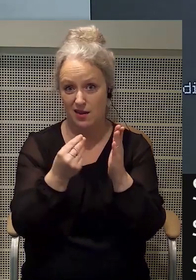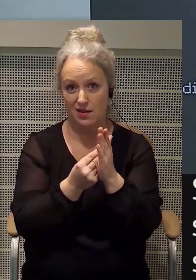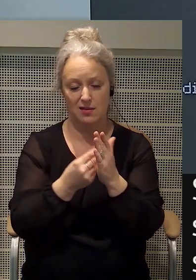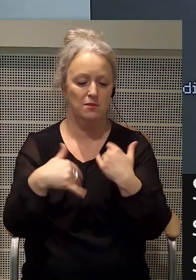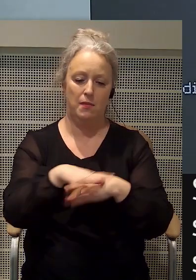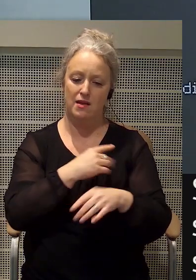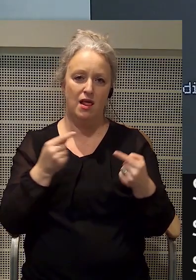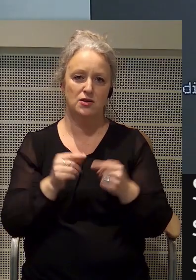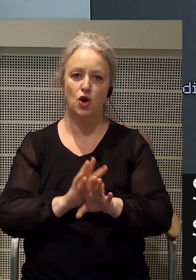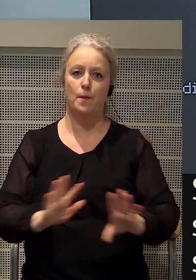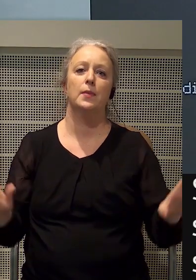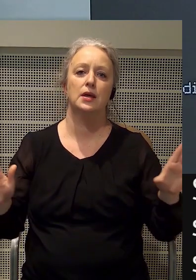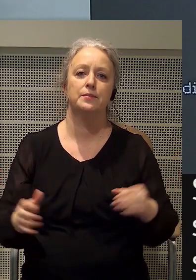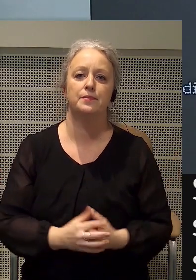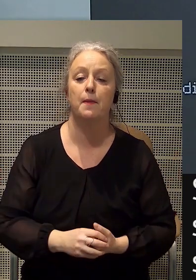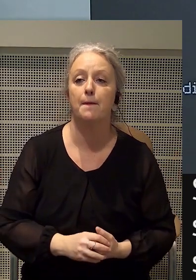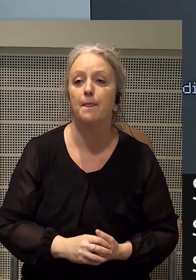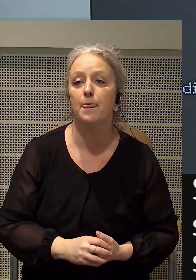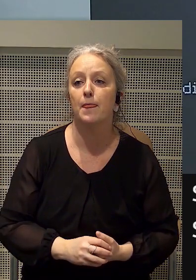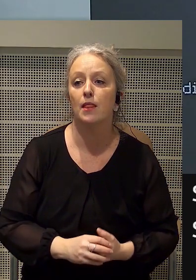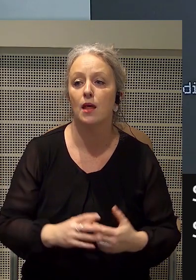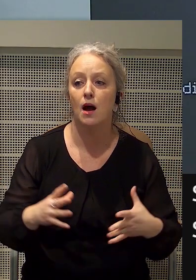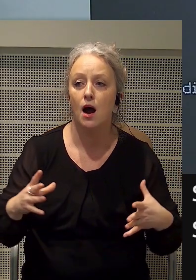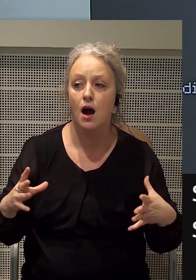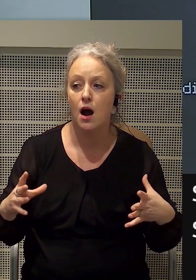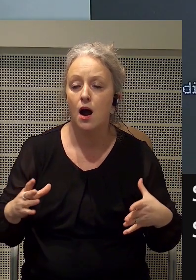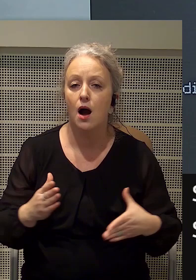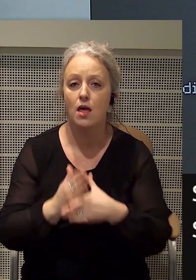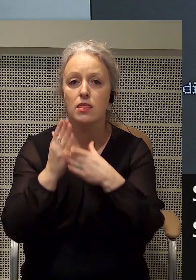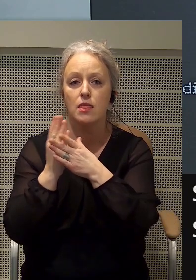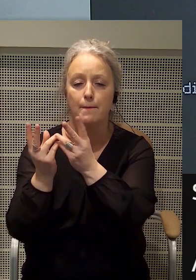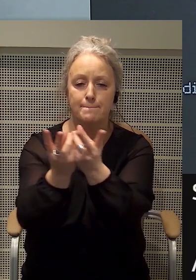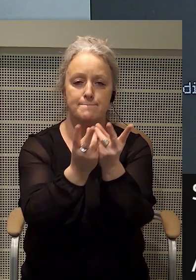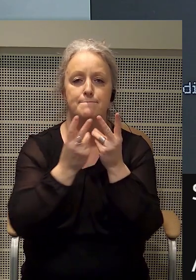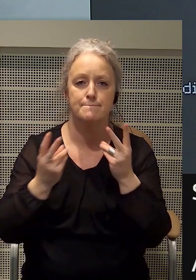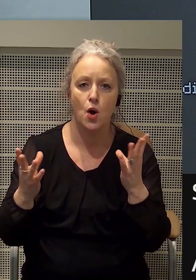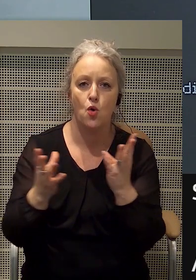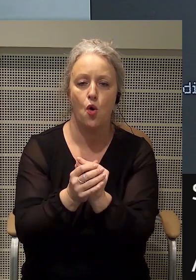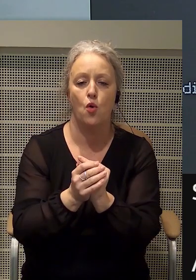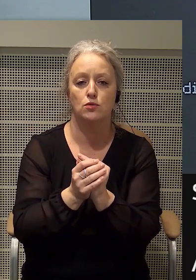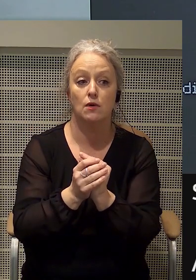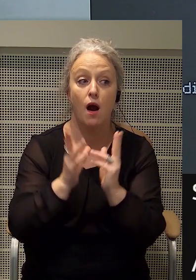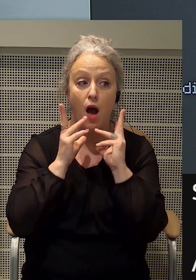do want to have them here, but not for this price. Let's help people together.